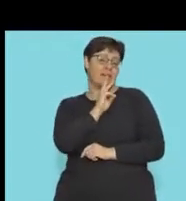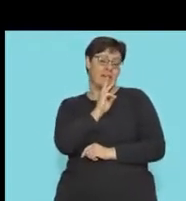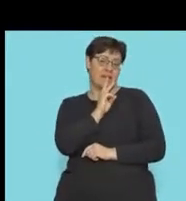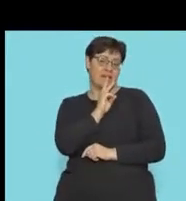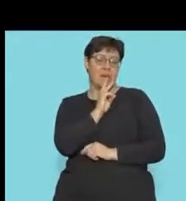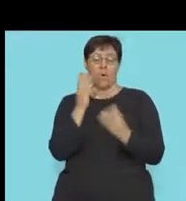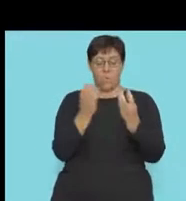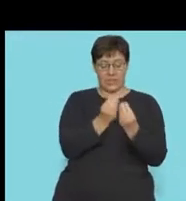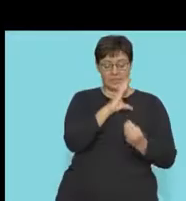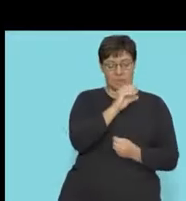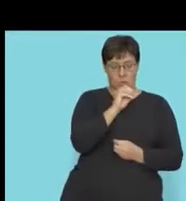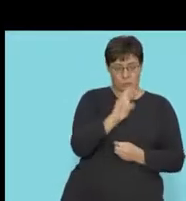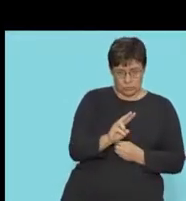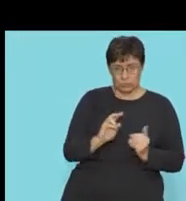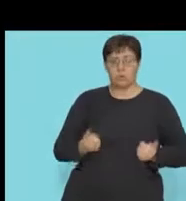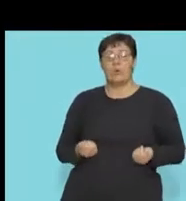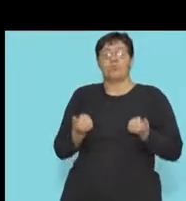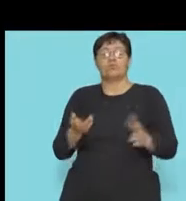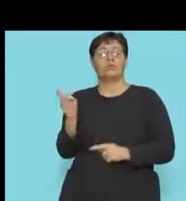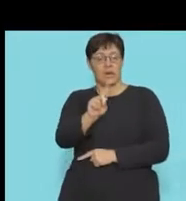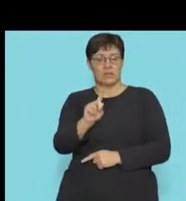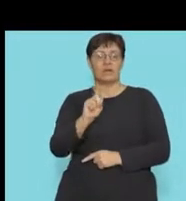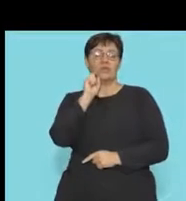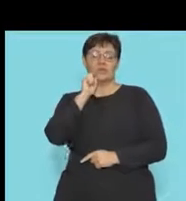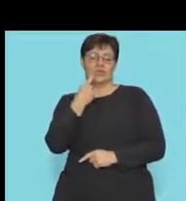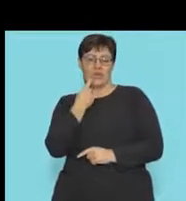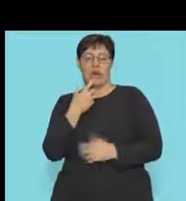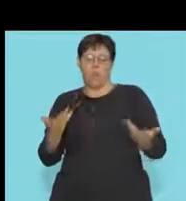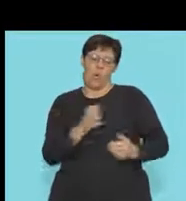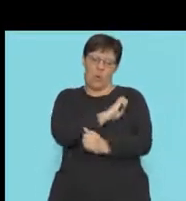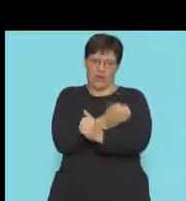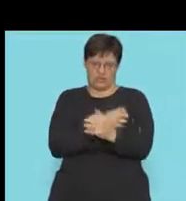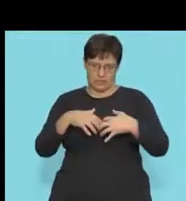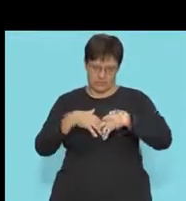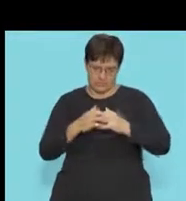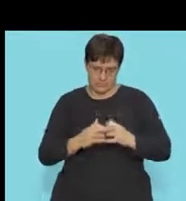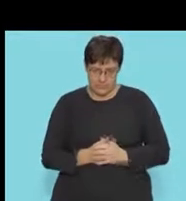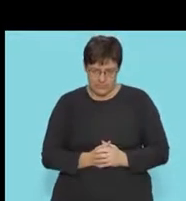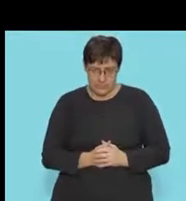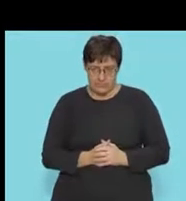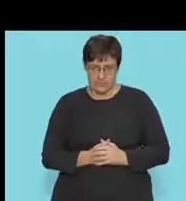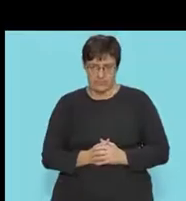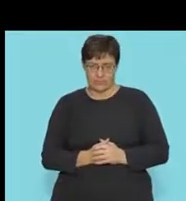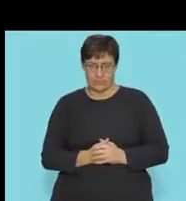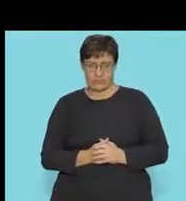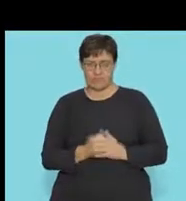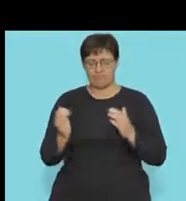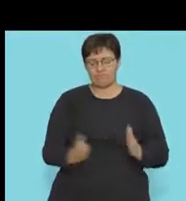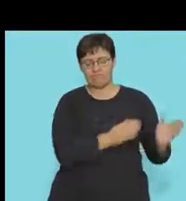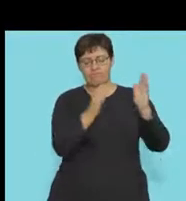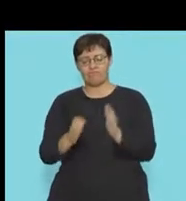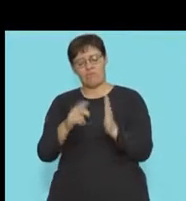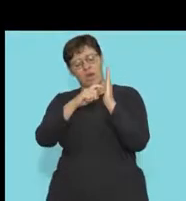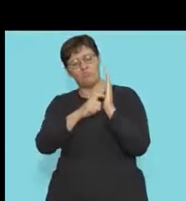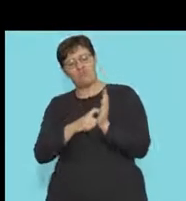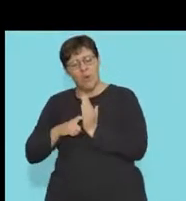dioxide to produce what we refer to as your glucose or your energy. Let's revise the requirements